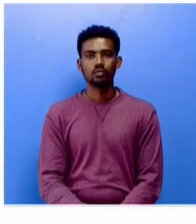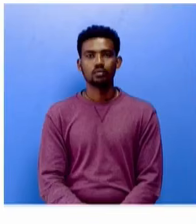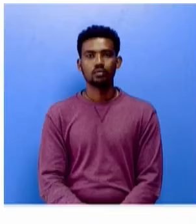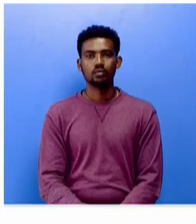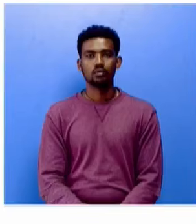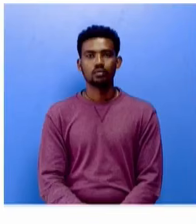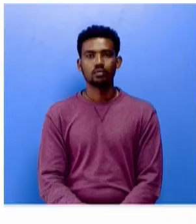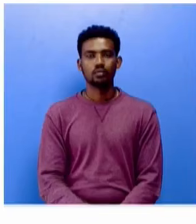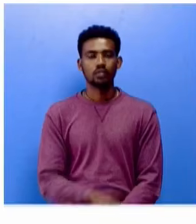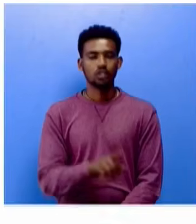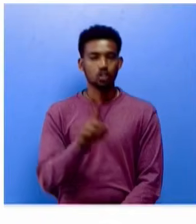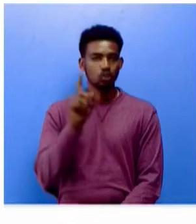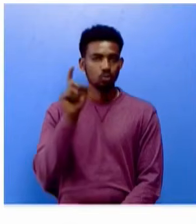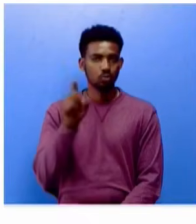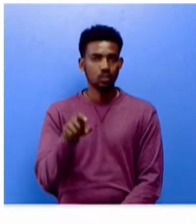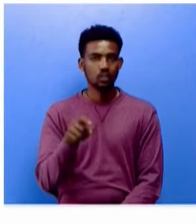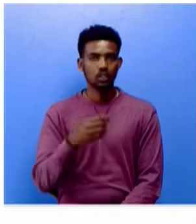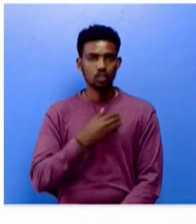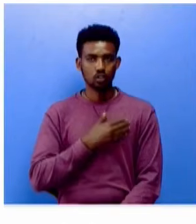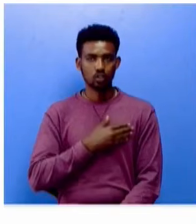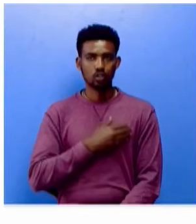they